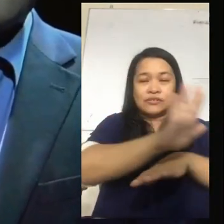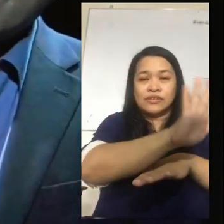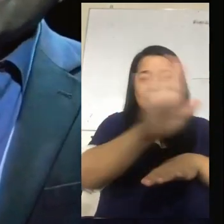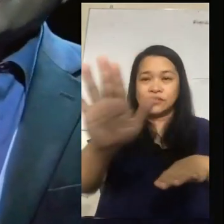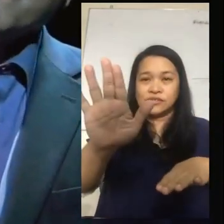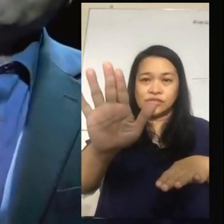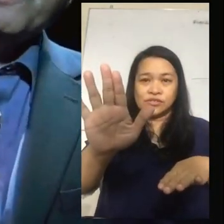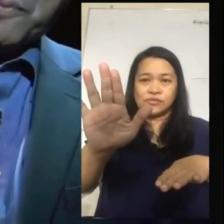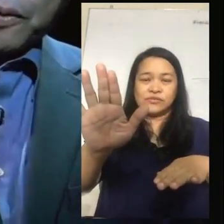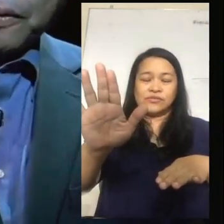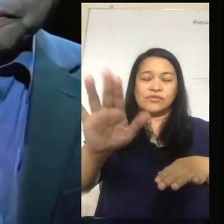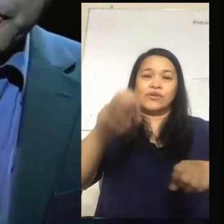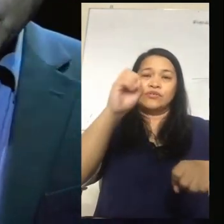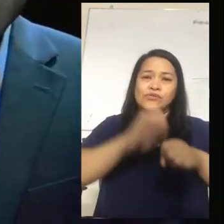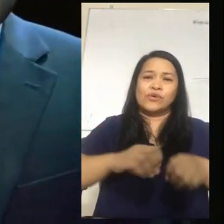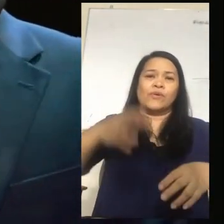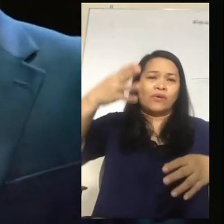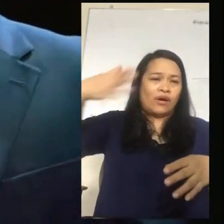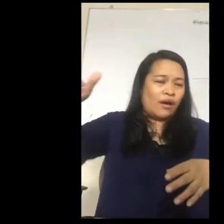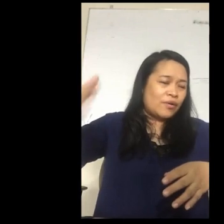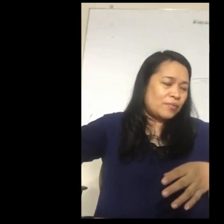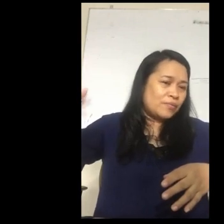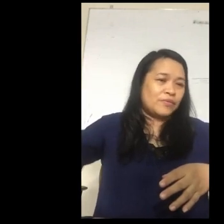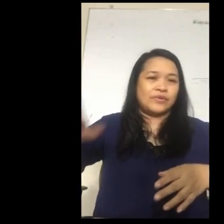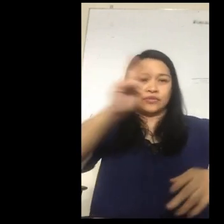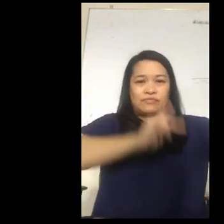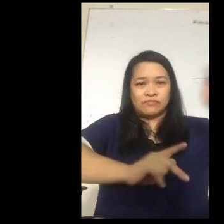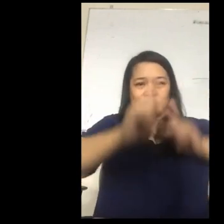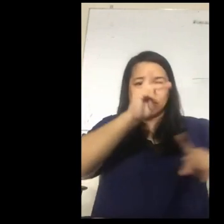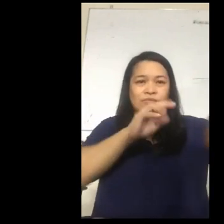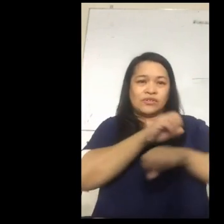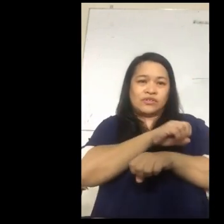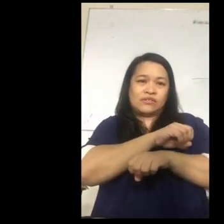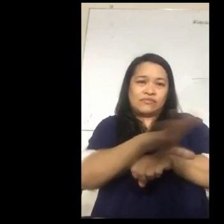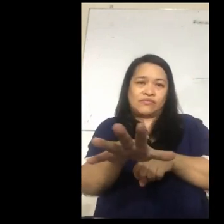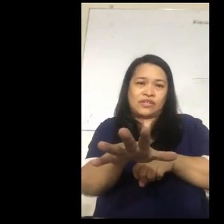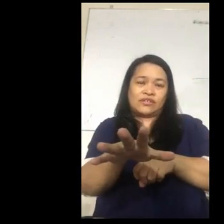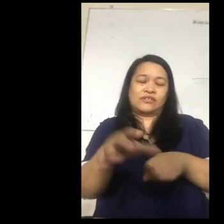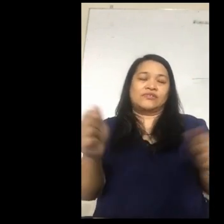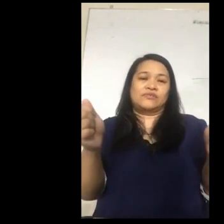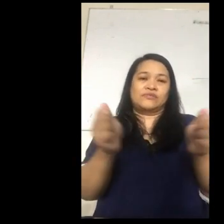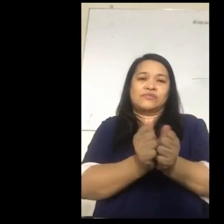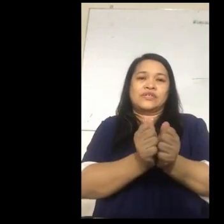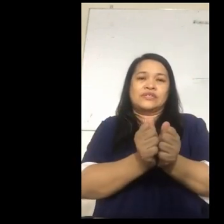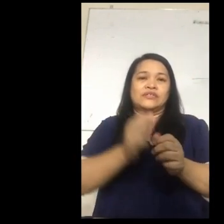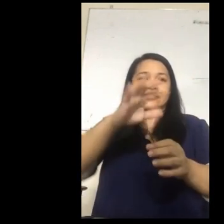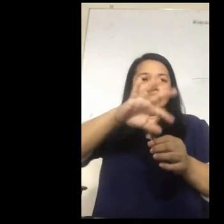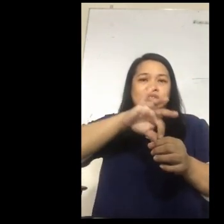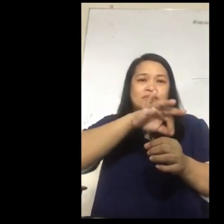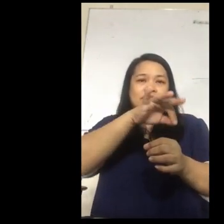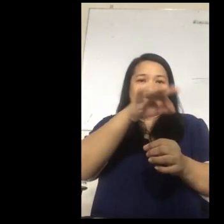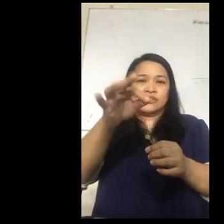to avoid people who will infect you with spiritual